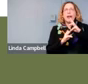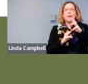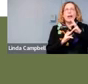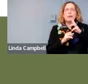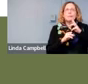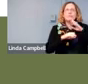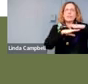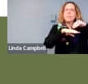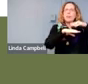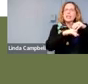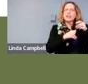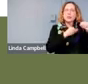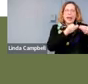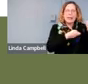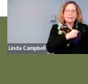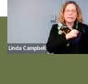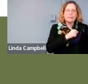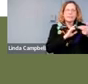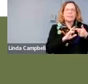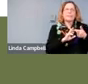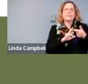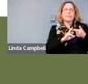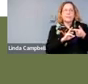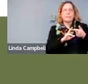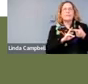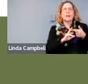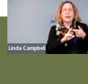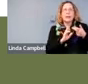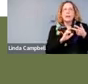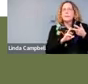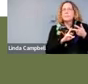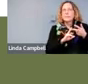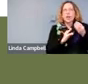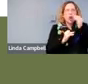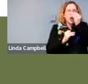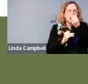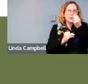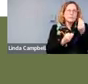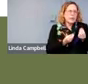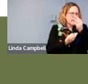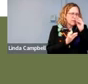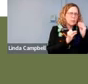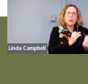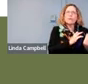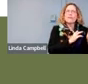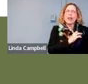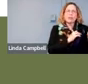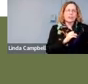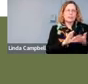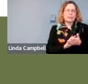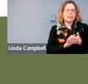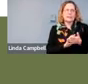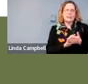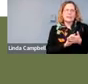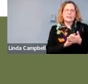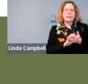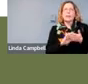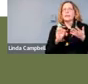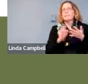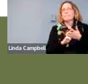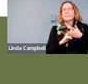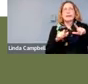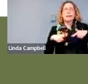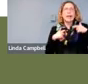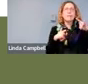And there's many vectors on how they get here. So from the pet store trade in different aquariums, maybe in a beautiful